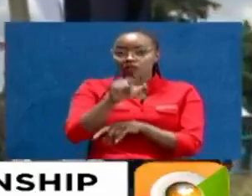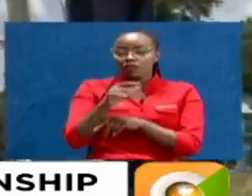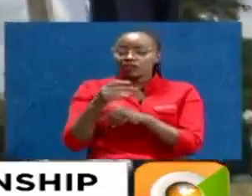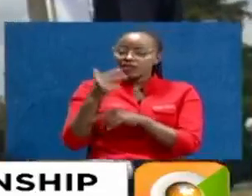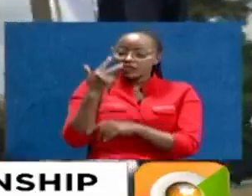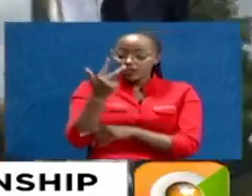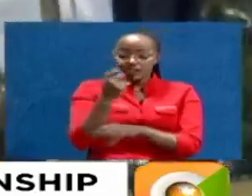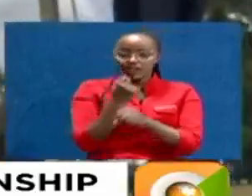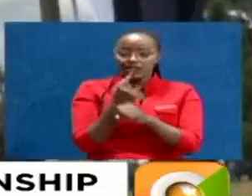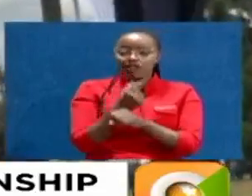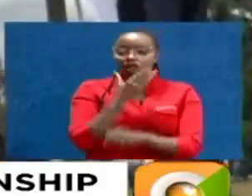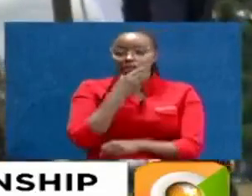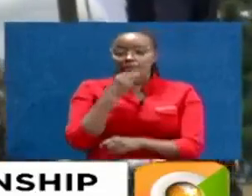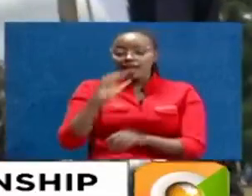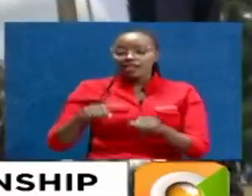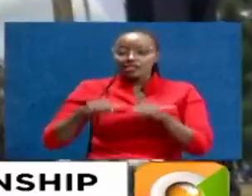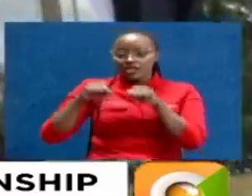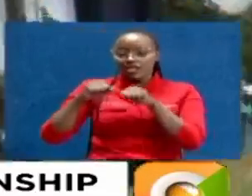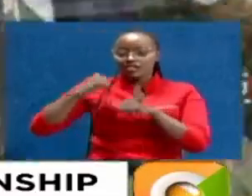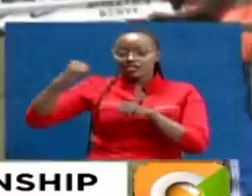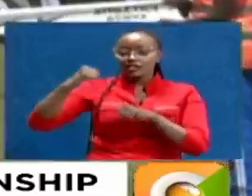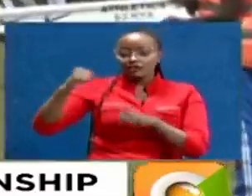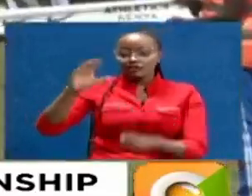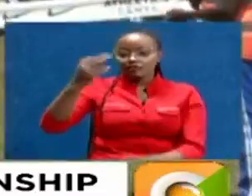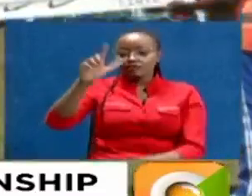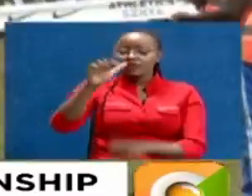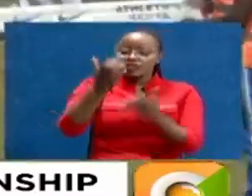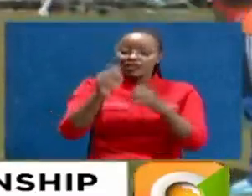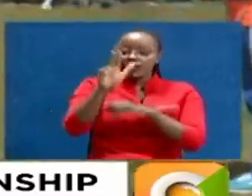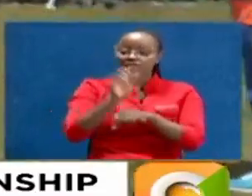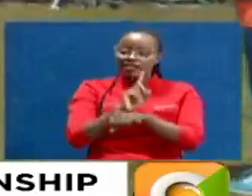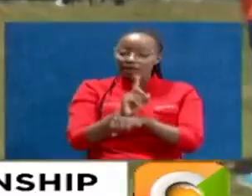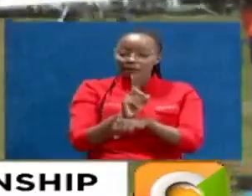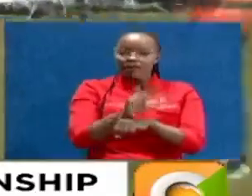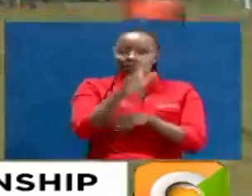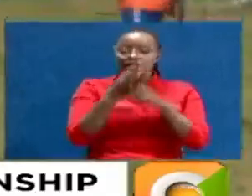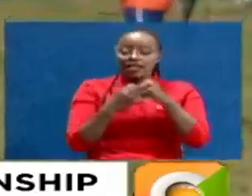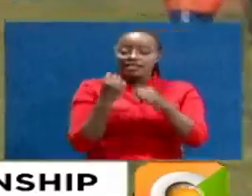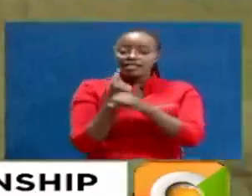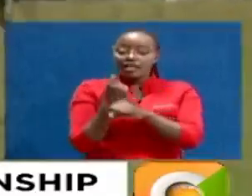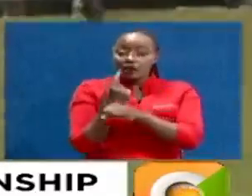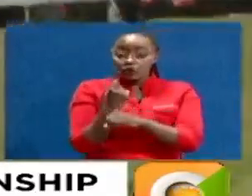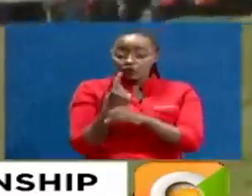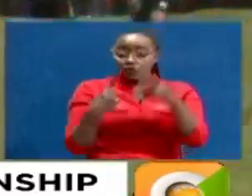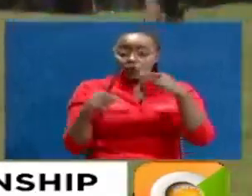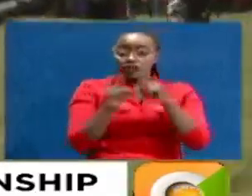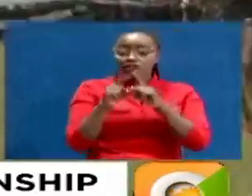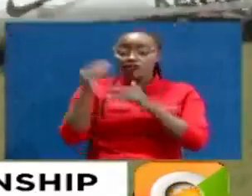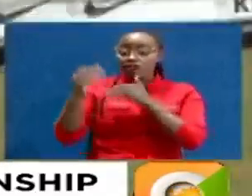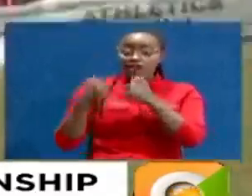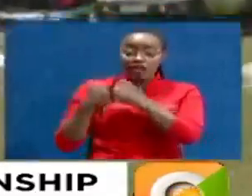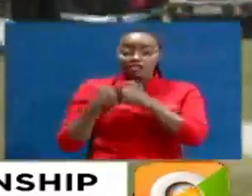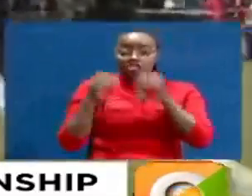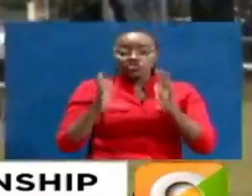seconds. On the men's senior side, Charles Yosei needed 30 minutes, 38.3 seconds to edge out his nearest